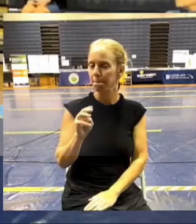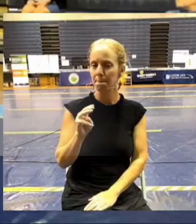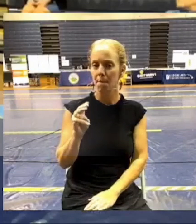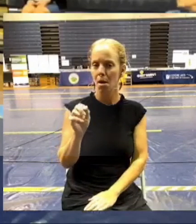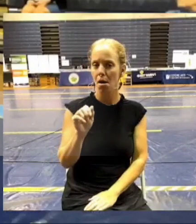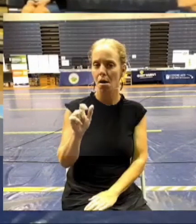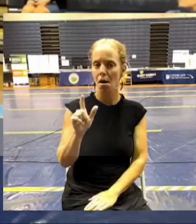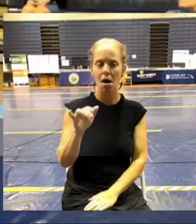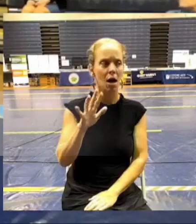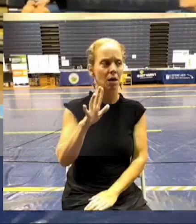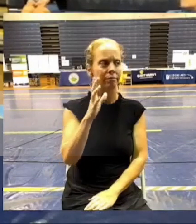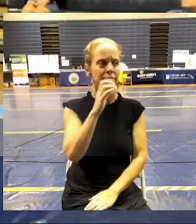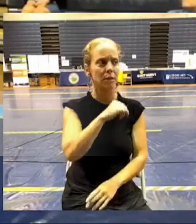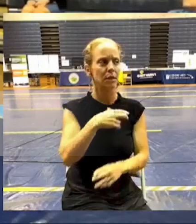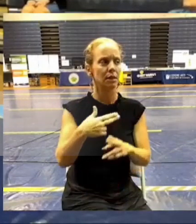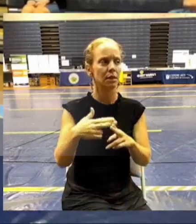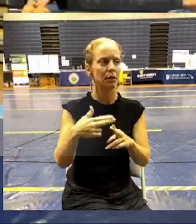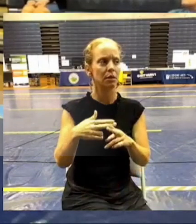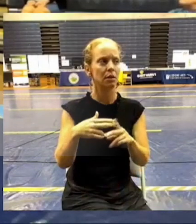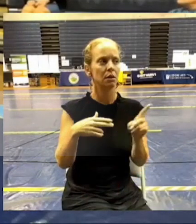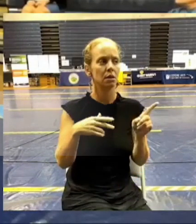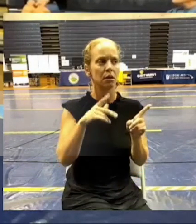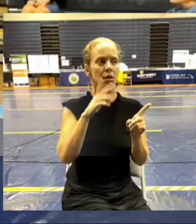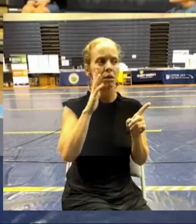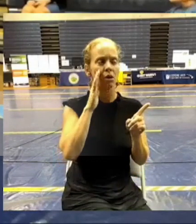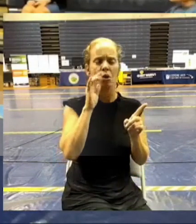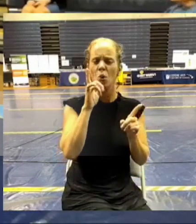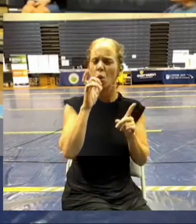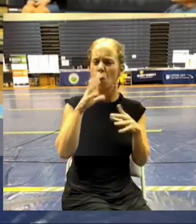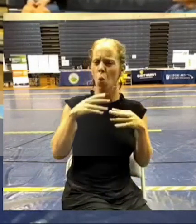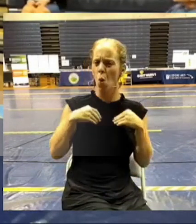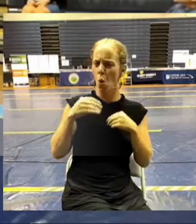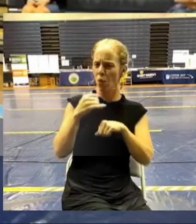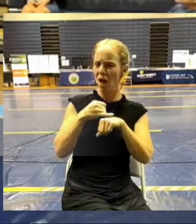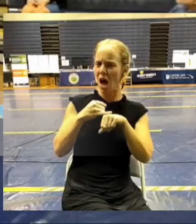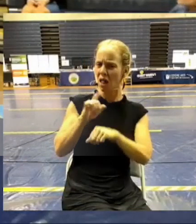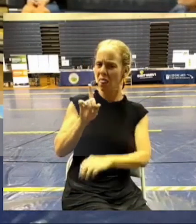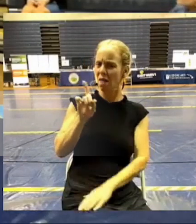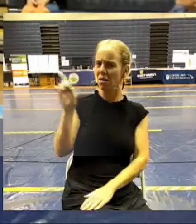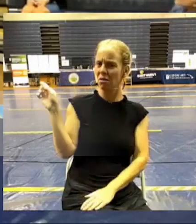I like only to know if who owned the island on that side.